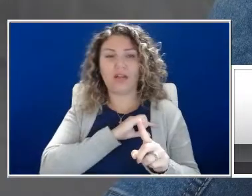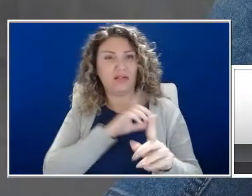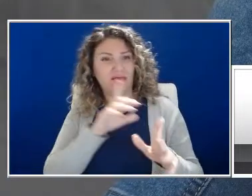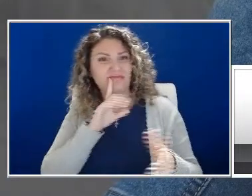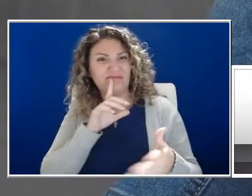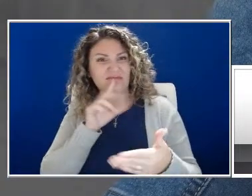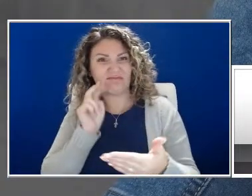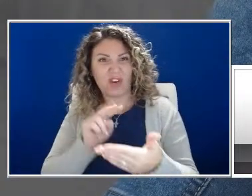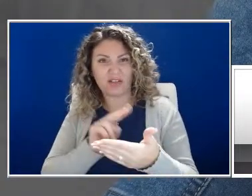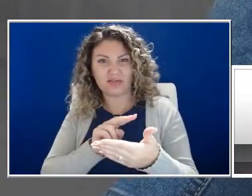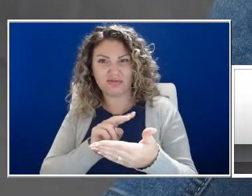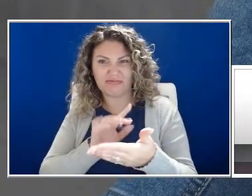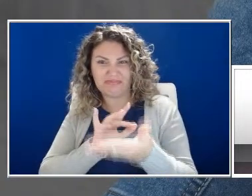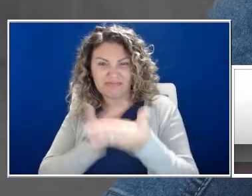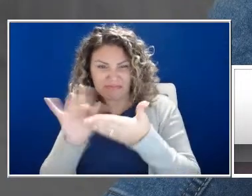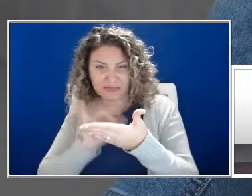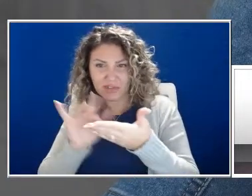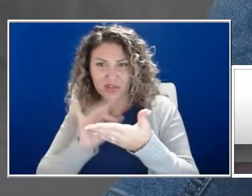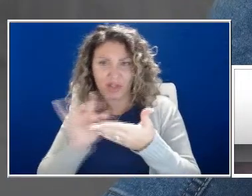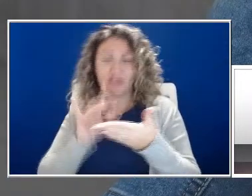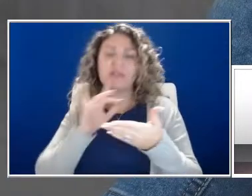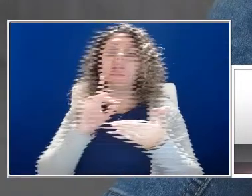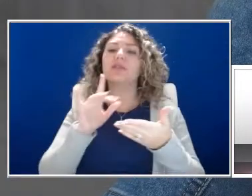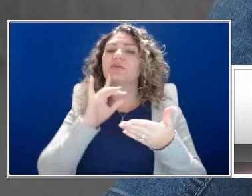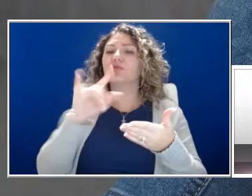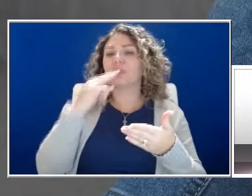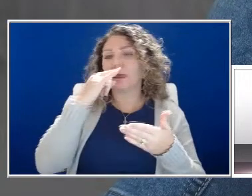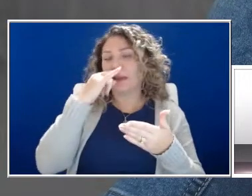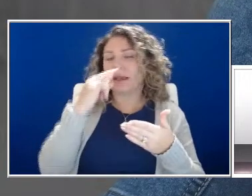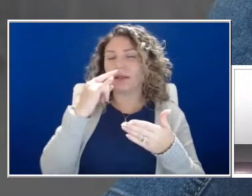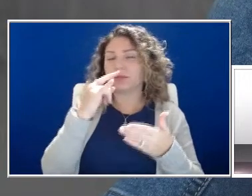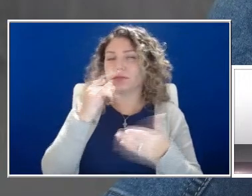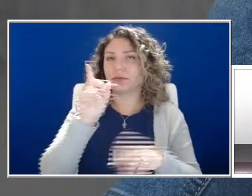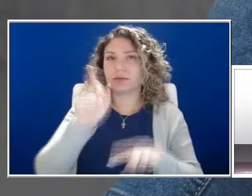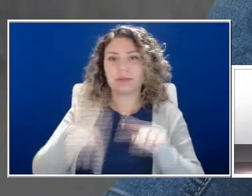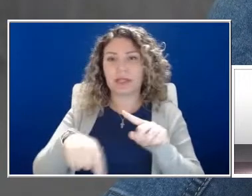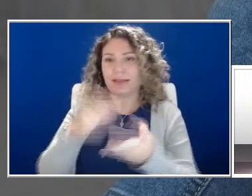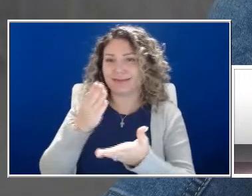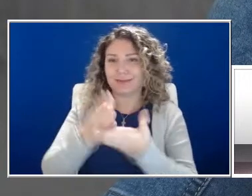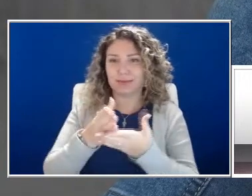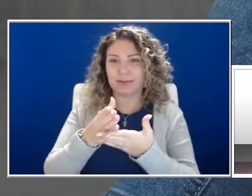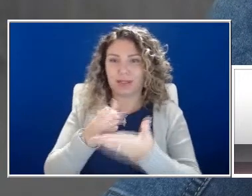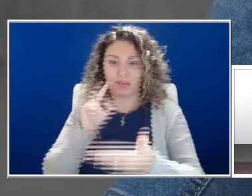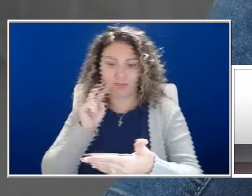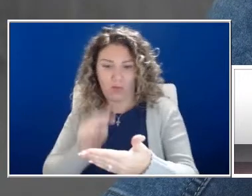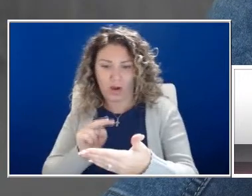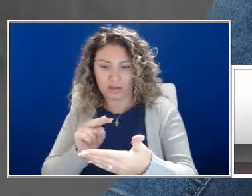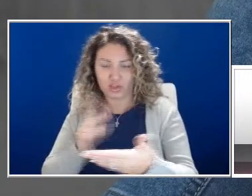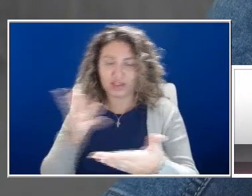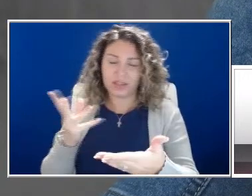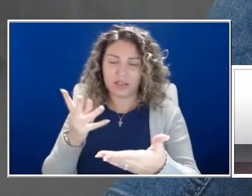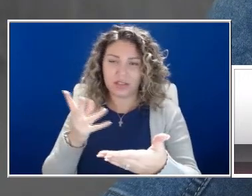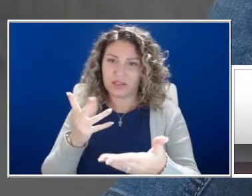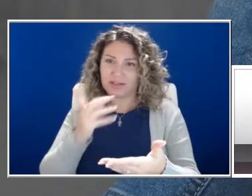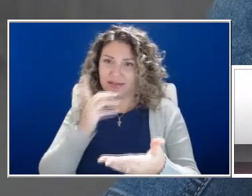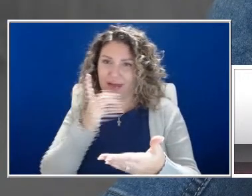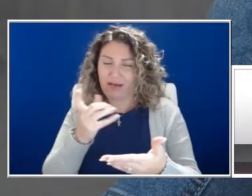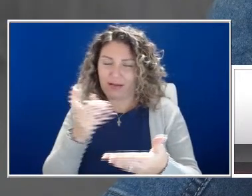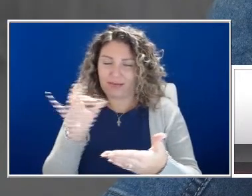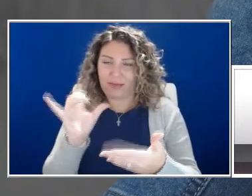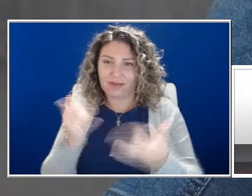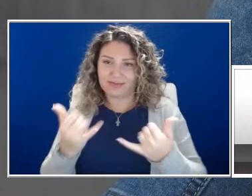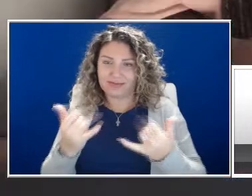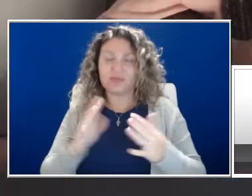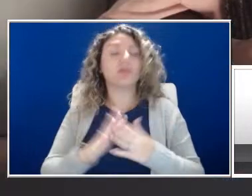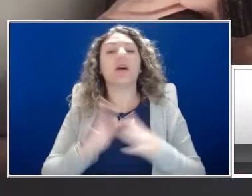going to be hard to say where your kids are just going to stay off screens in today's world. That seems very unlikely. But I do think that parents have to spend